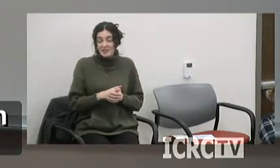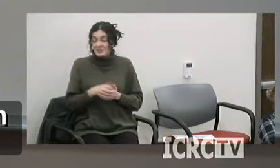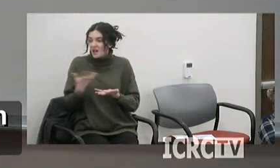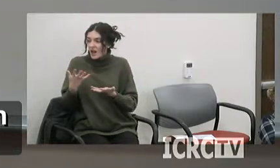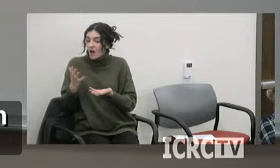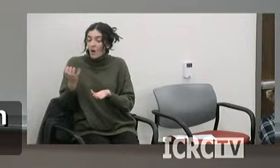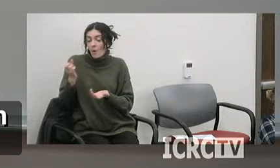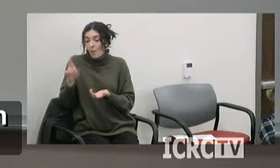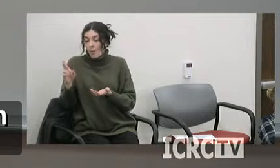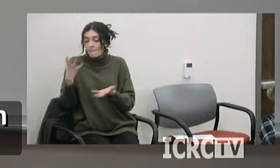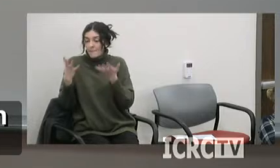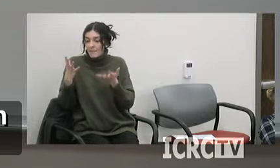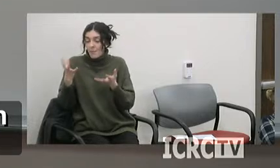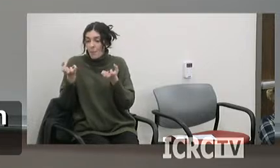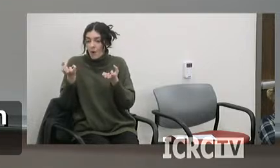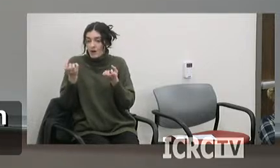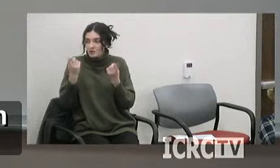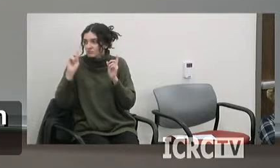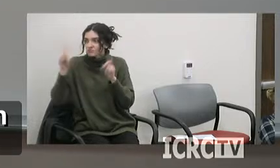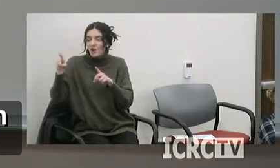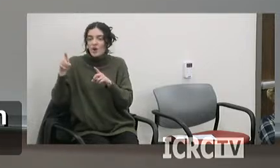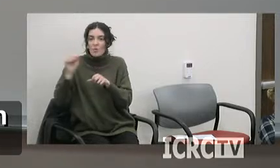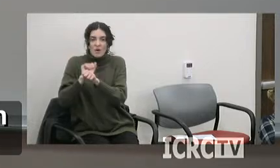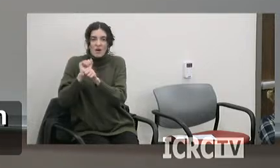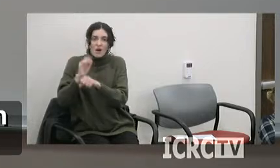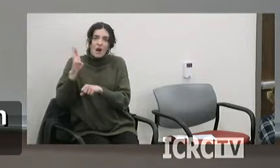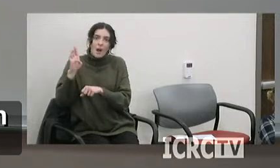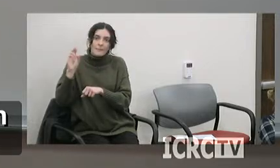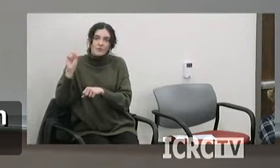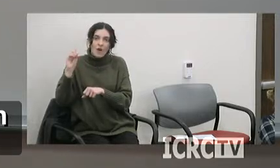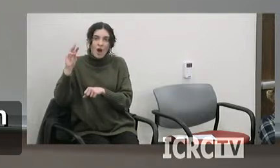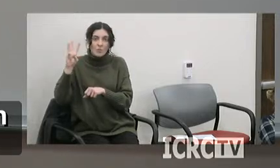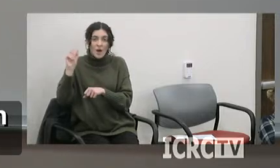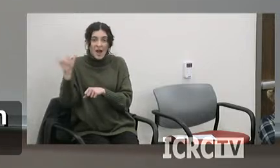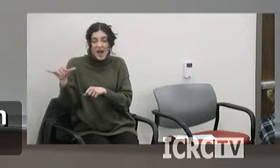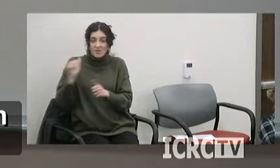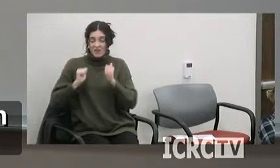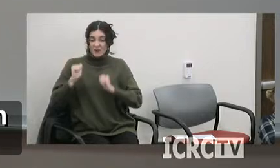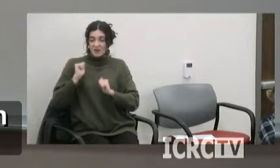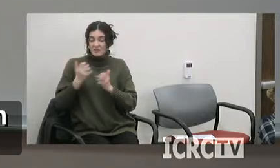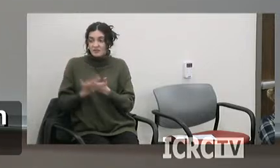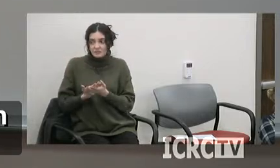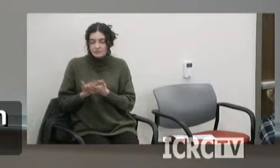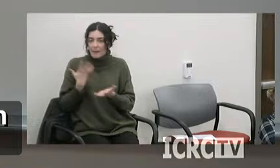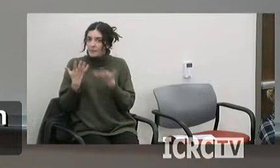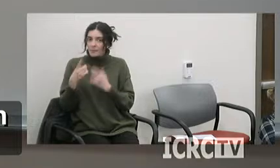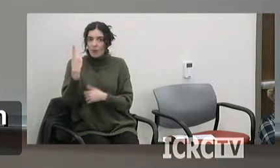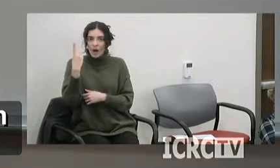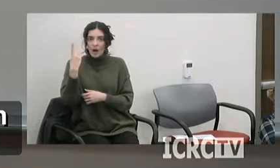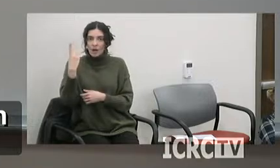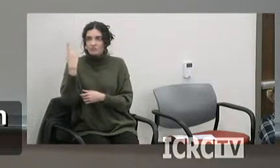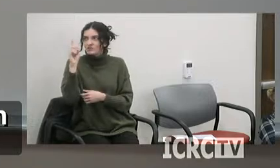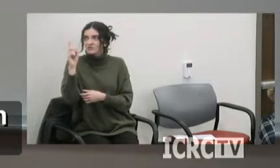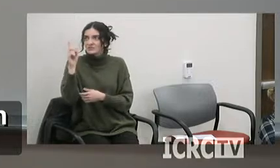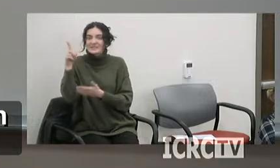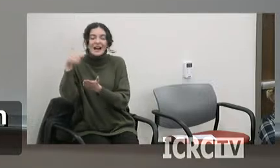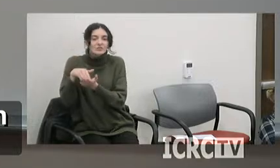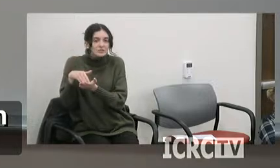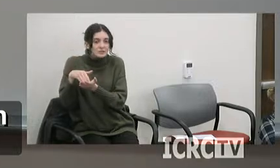For students who don't want to perform, they want to be musicians or singers or visual artists, it's 1 in 50.